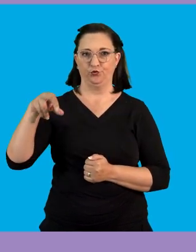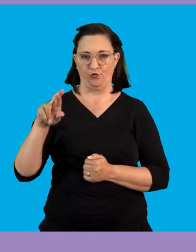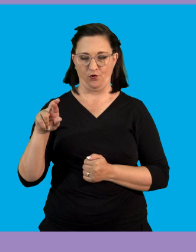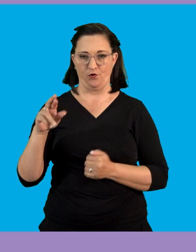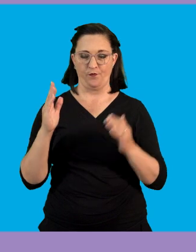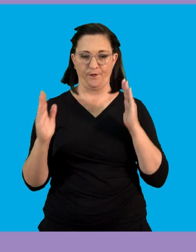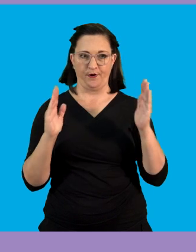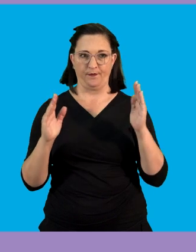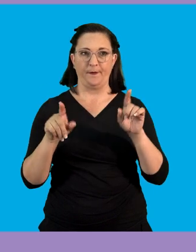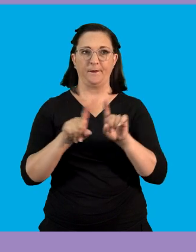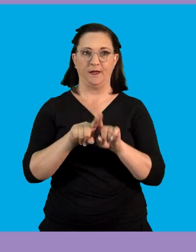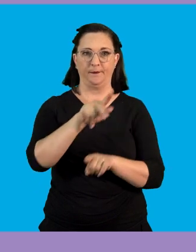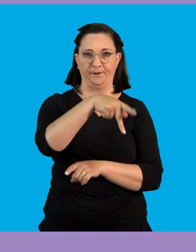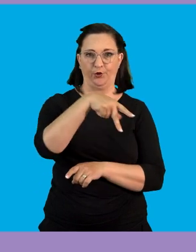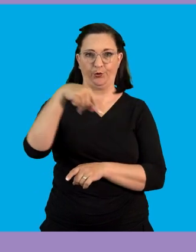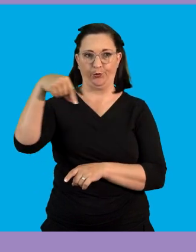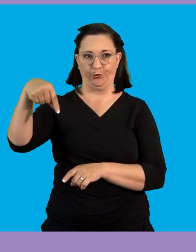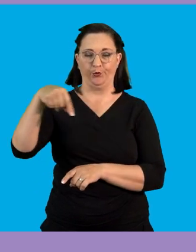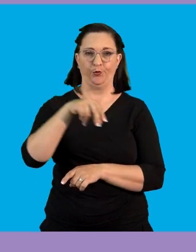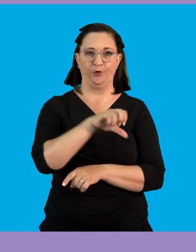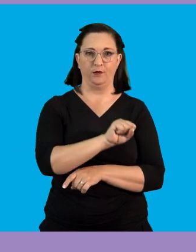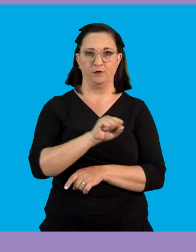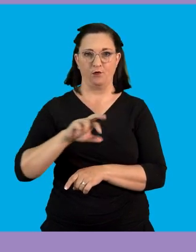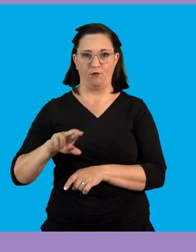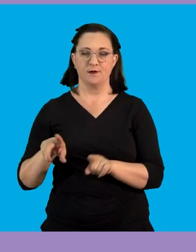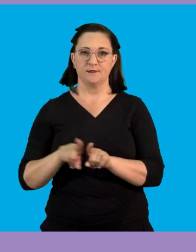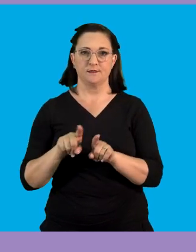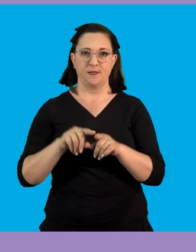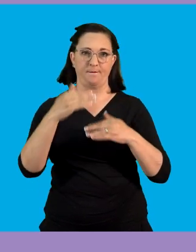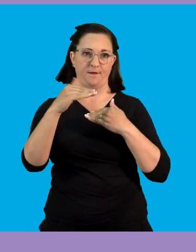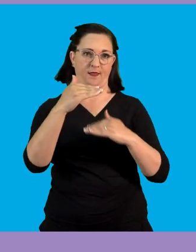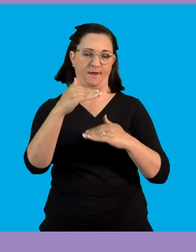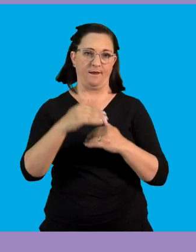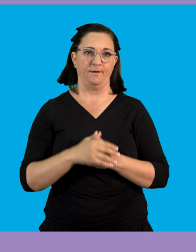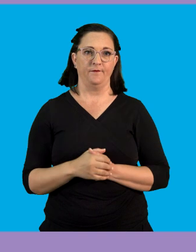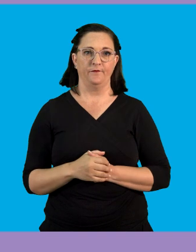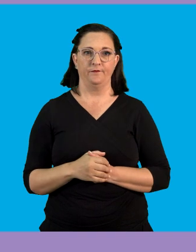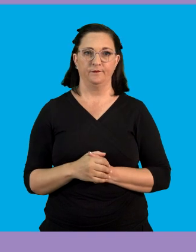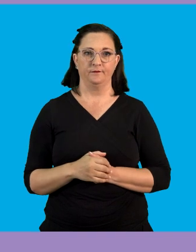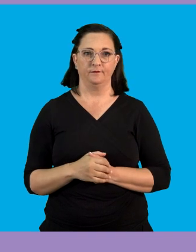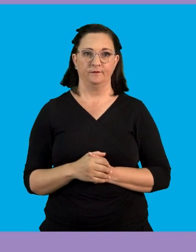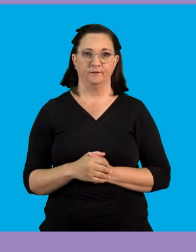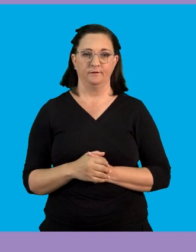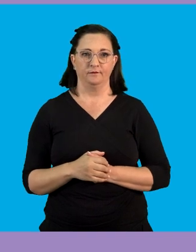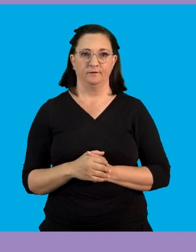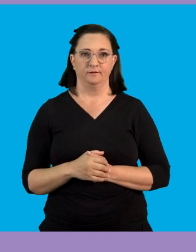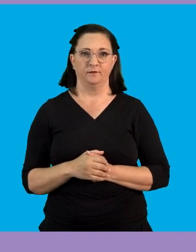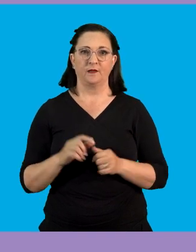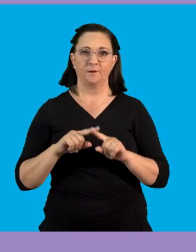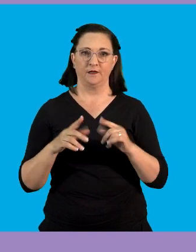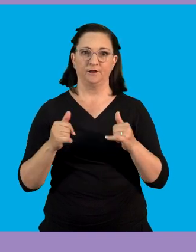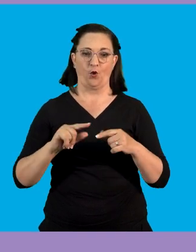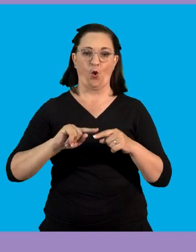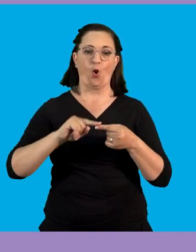PQ and SR are also parallel. And that's the first part, that means parallel, and then the opposite sides are